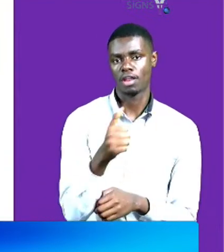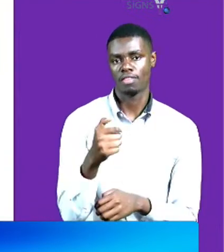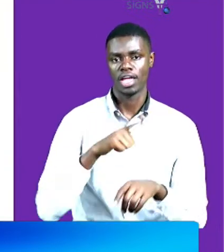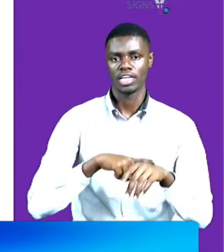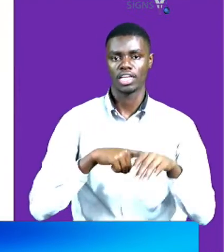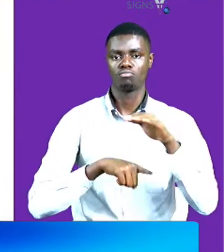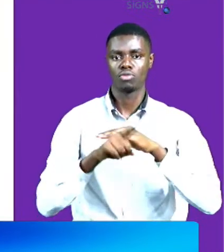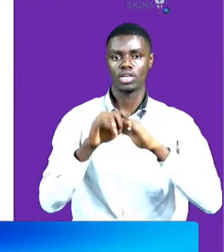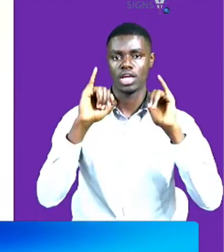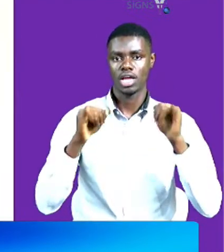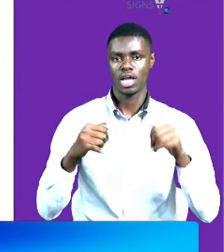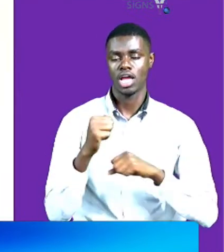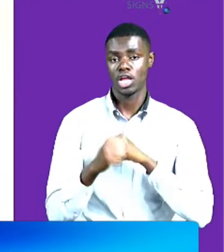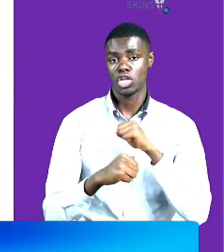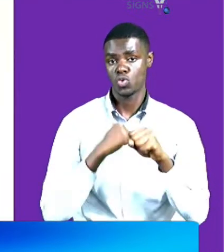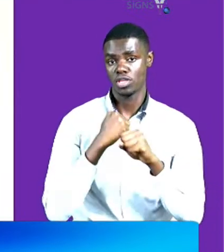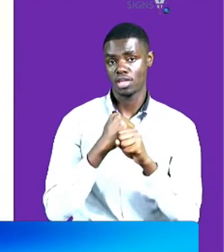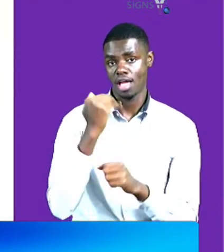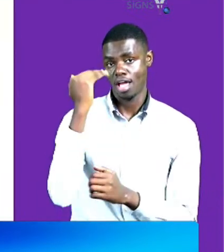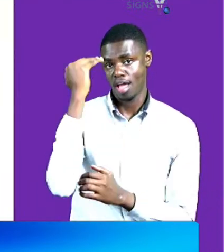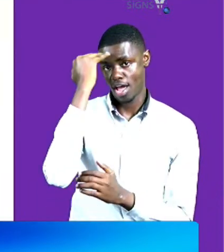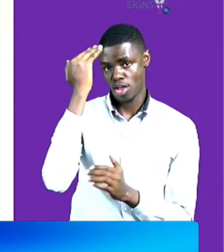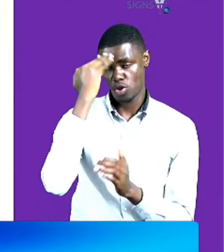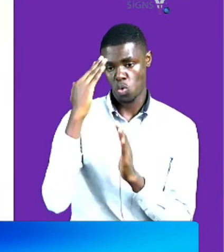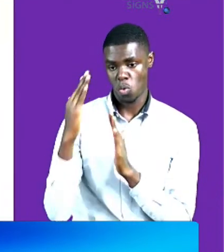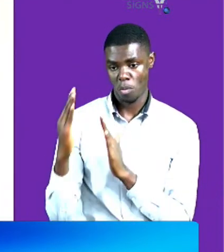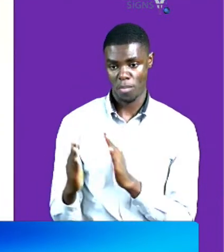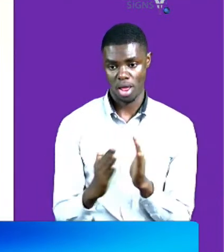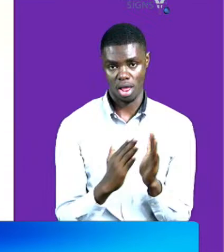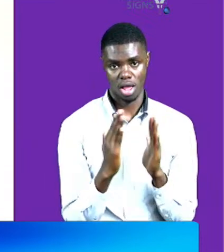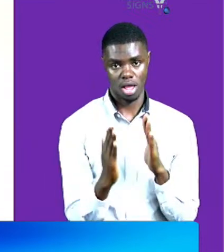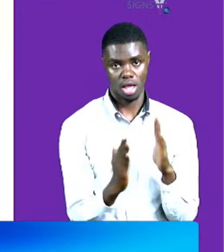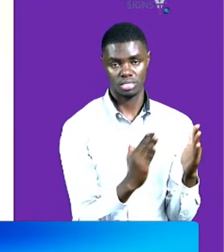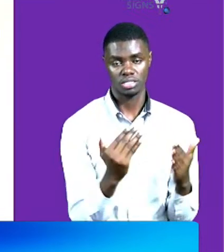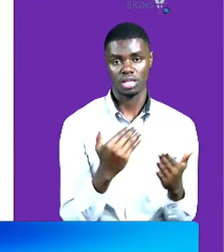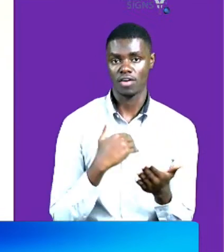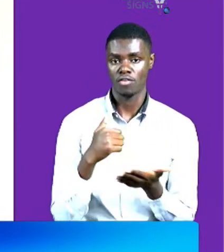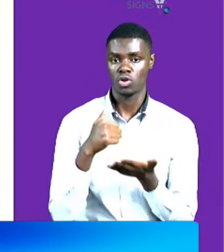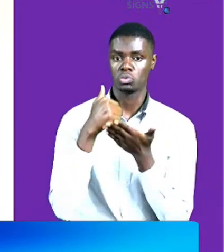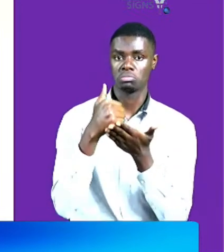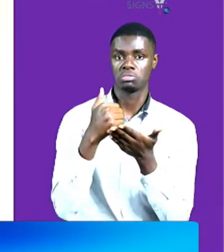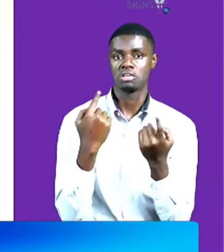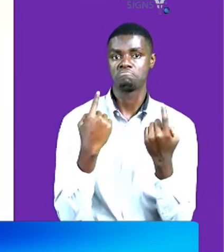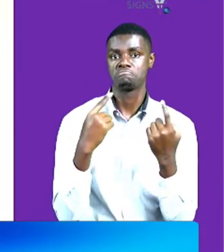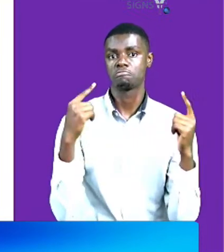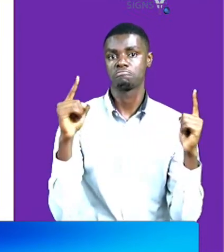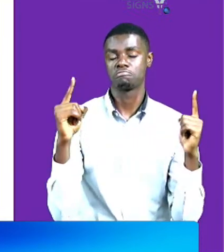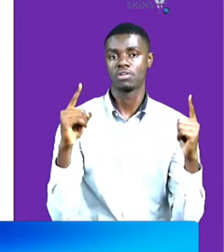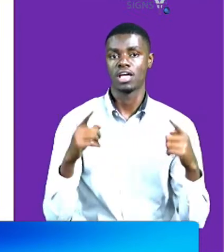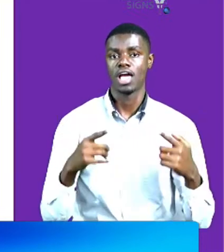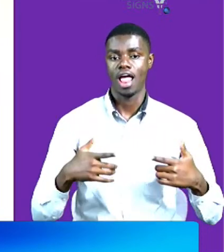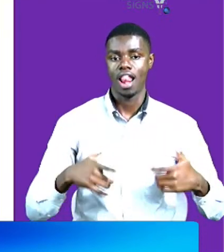mpya, najua ana mikakati ya kusaidia kuboresha maisha ya wananchi.